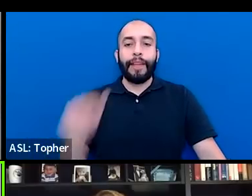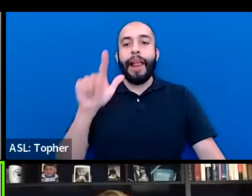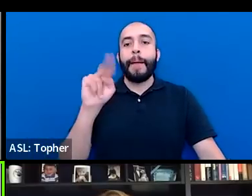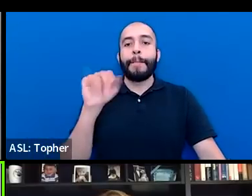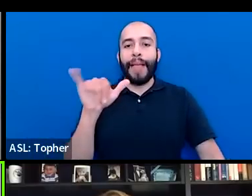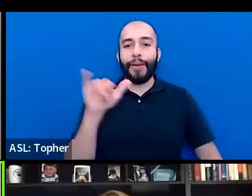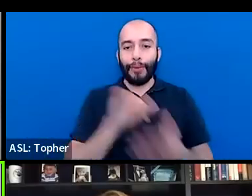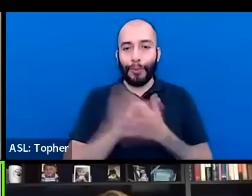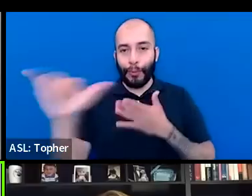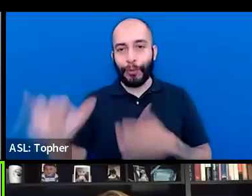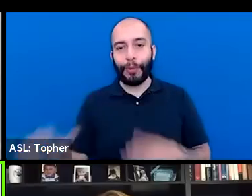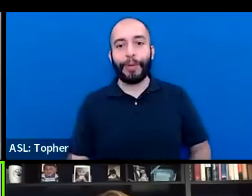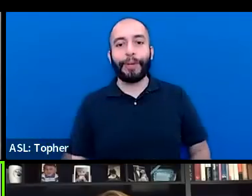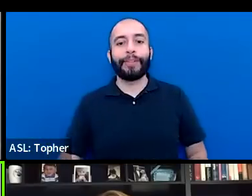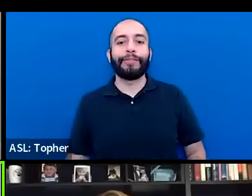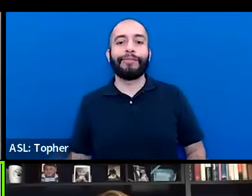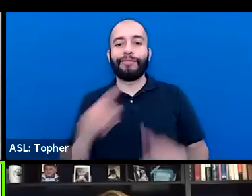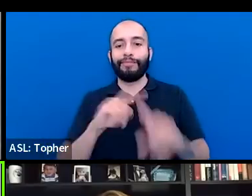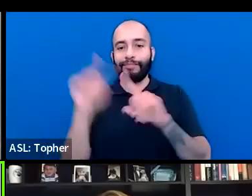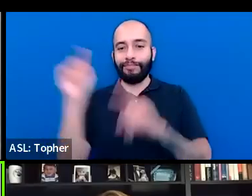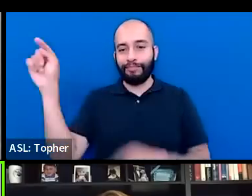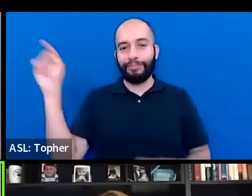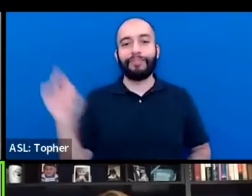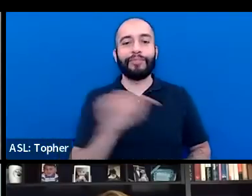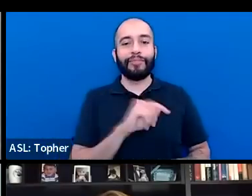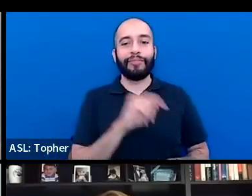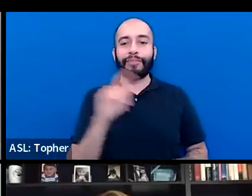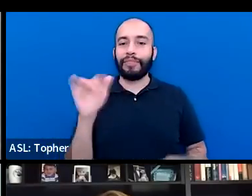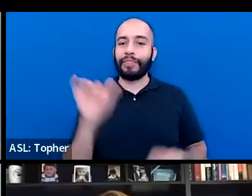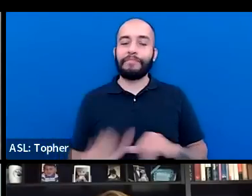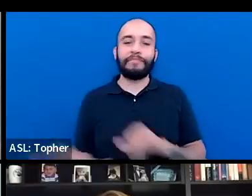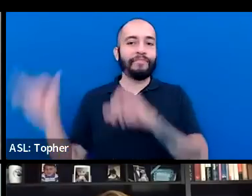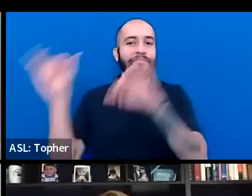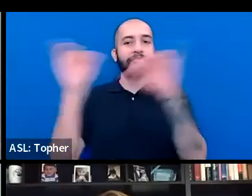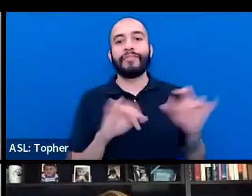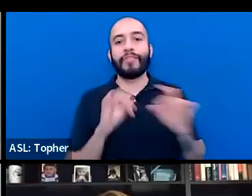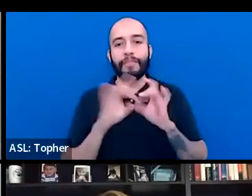well. And we're doing a great job so far. Thank you. Joe, do you want to add something? Do you have any